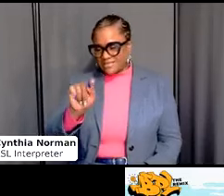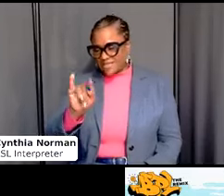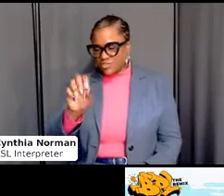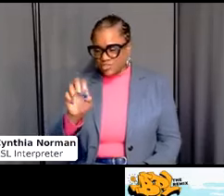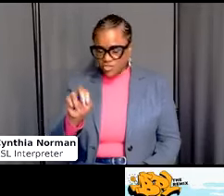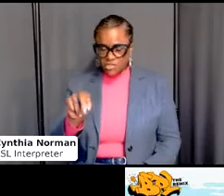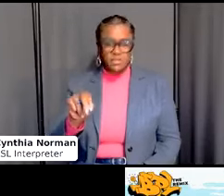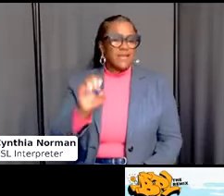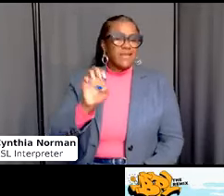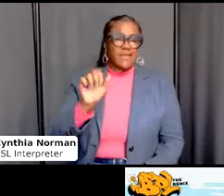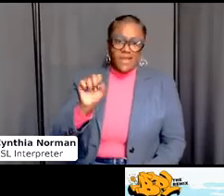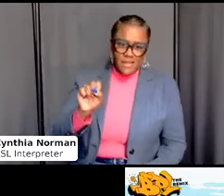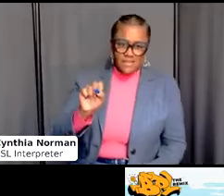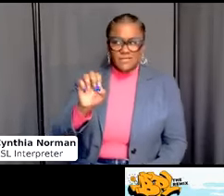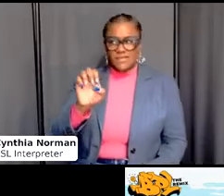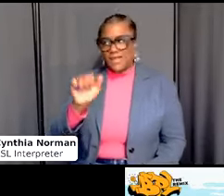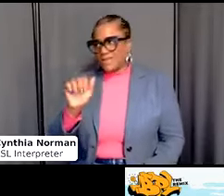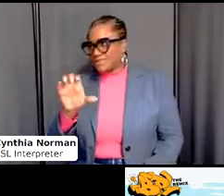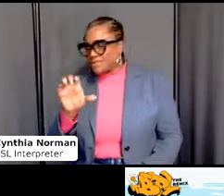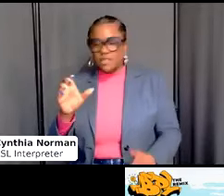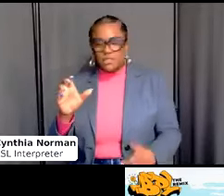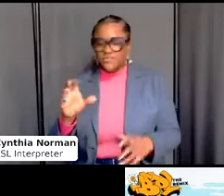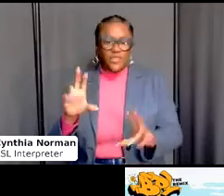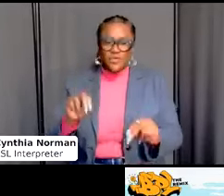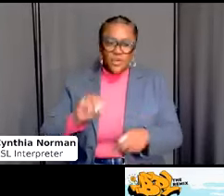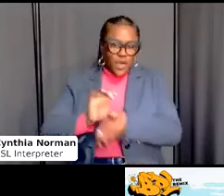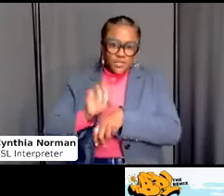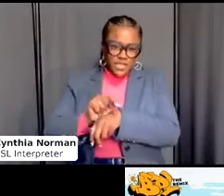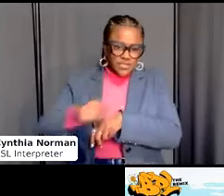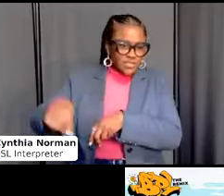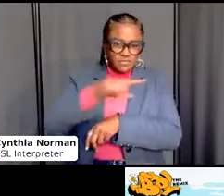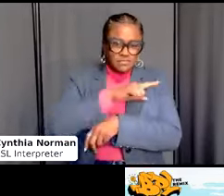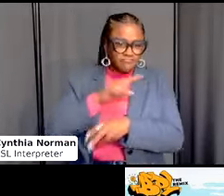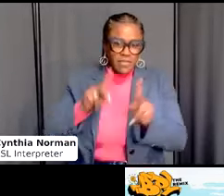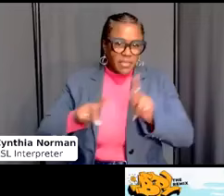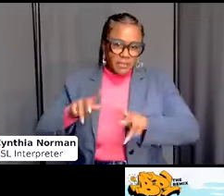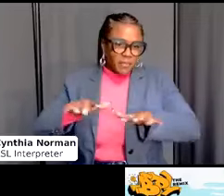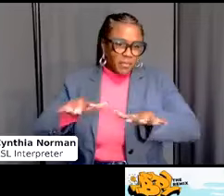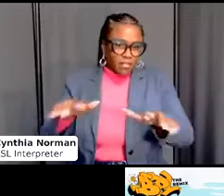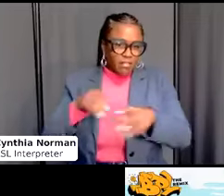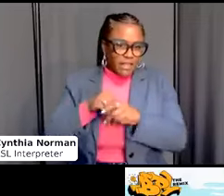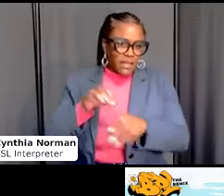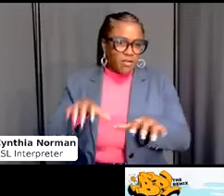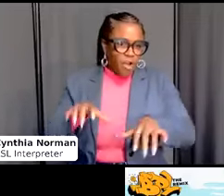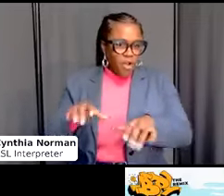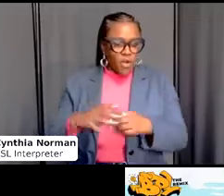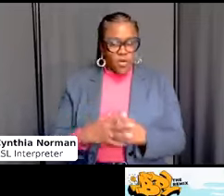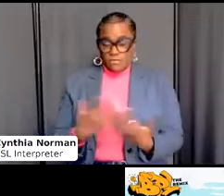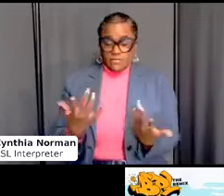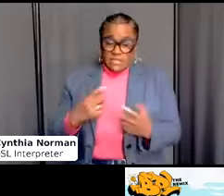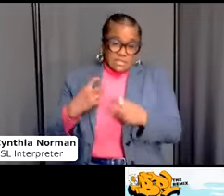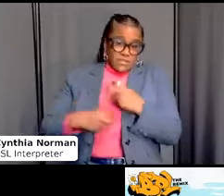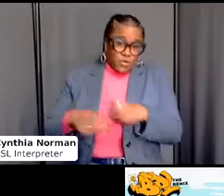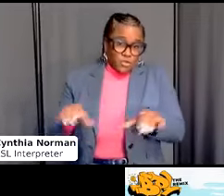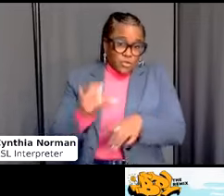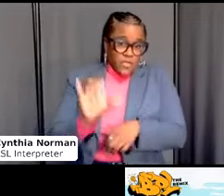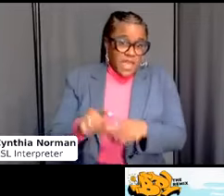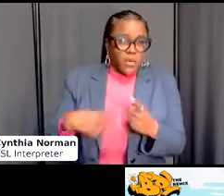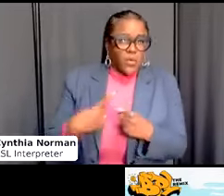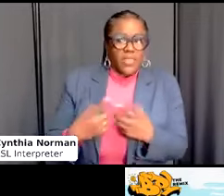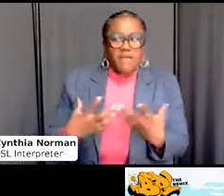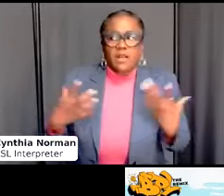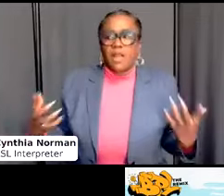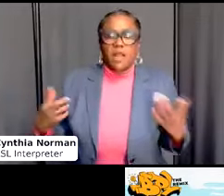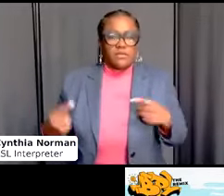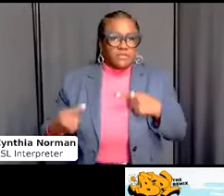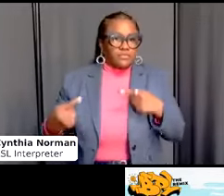not. There's no consultation of the masses of the people of the Congo. Now, of course, that's difficult to do when there's so much turmoil. It's